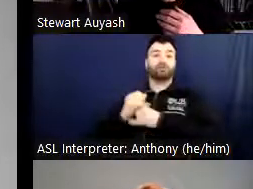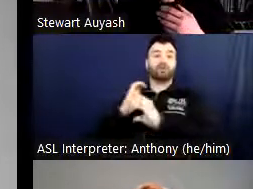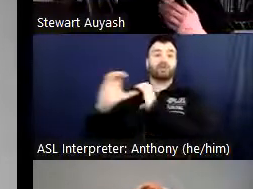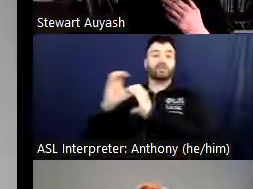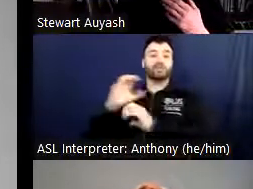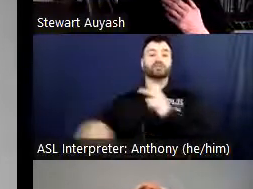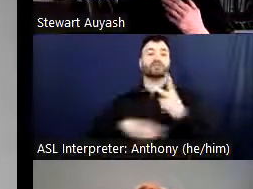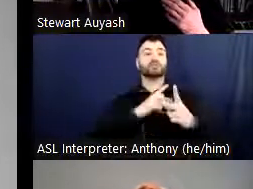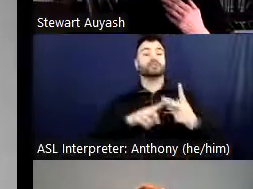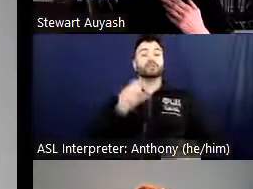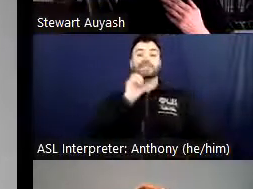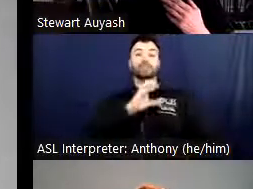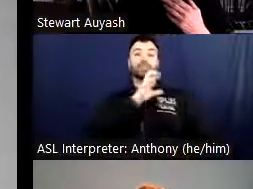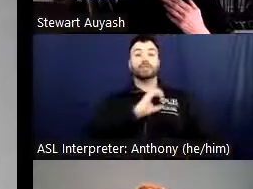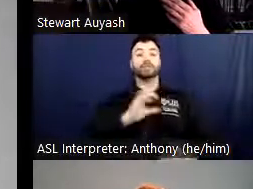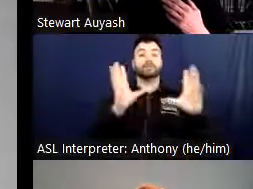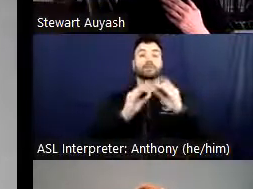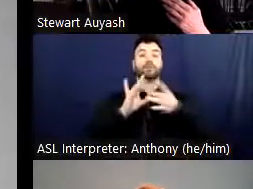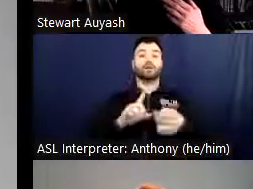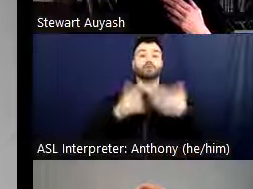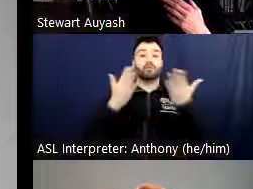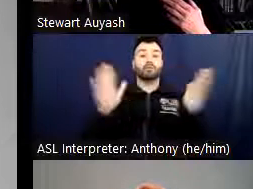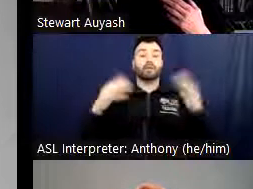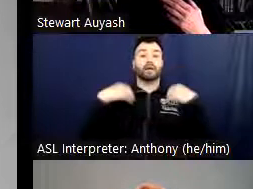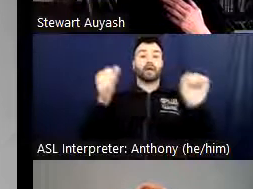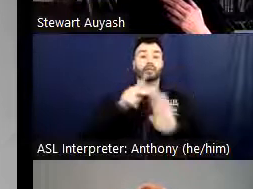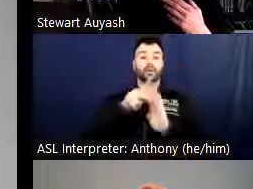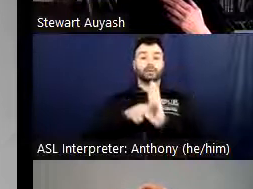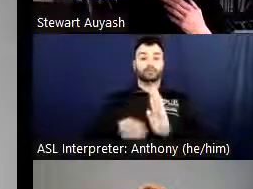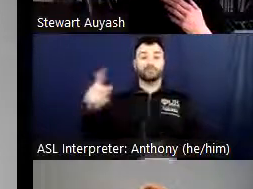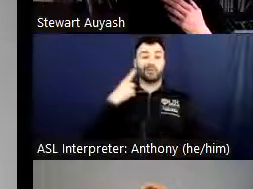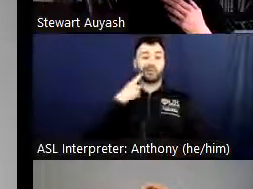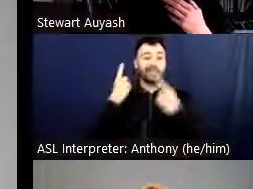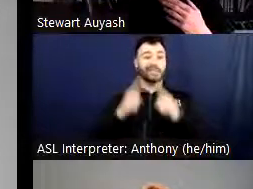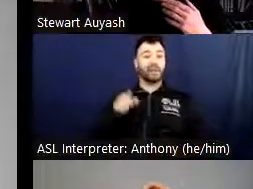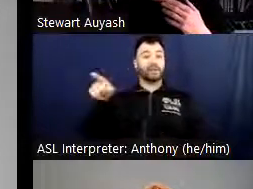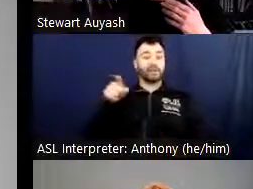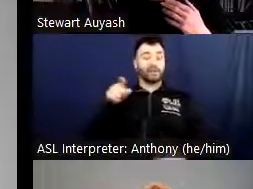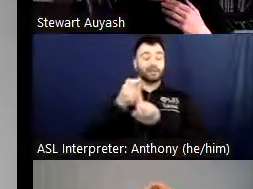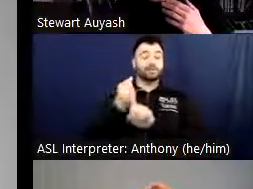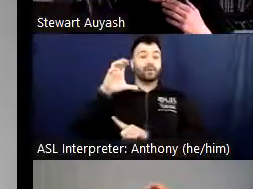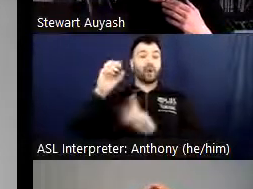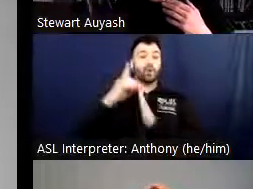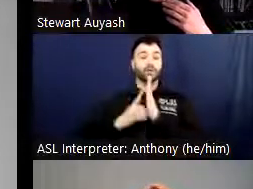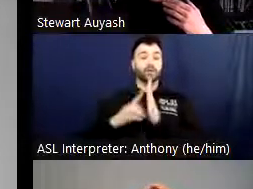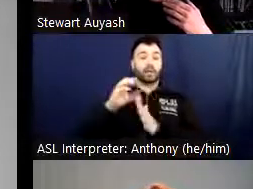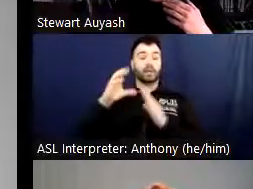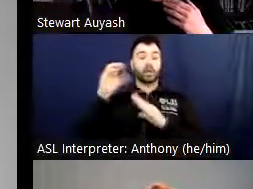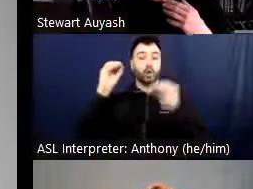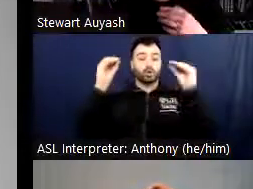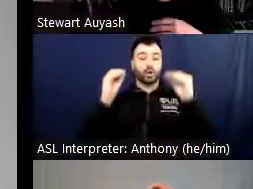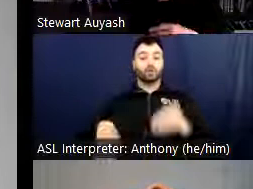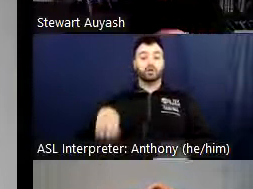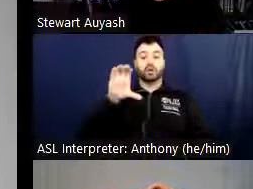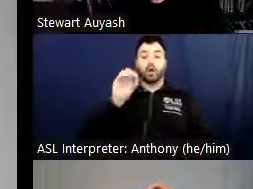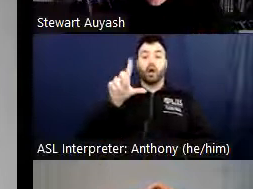senior seminar on public health policy. Most recently at Ithaca College, he co-designed and co-taught Cholera to COVID, a history